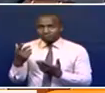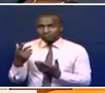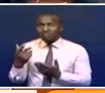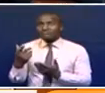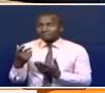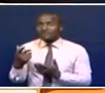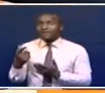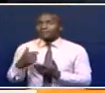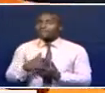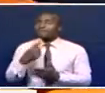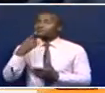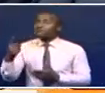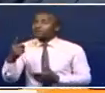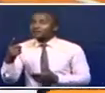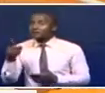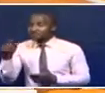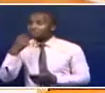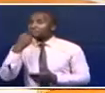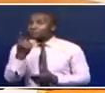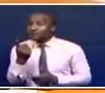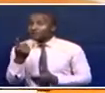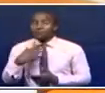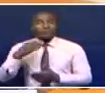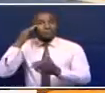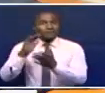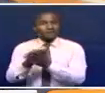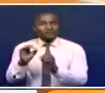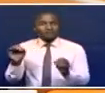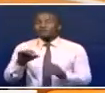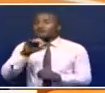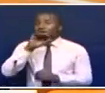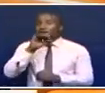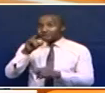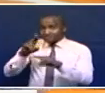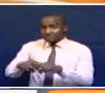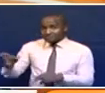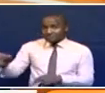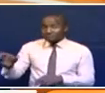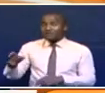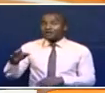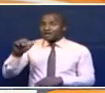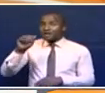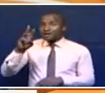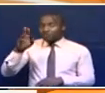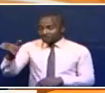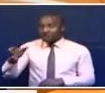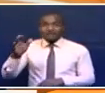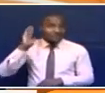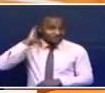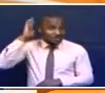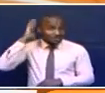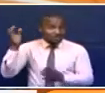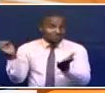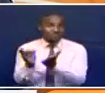welfare. I went and told him, Mzee Moi, and people could not believe Raila was sitting where you are. Mudiawori, Saitoti had been fired. He